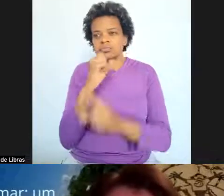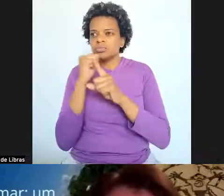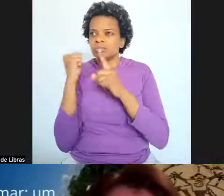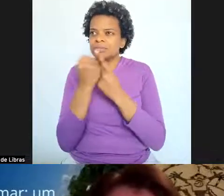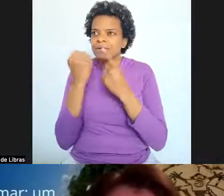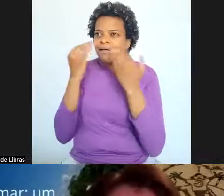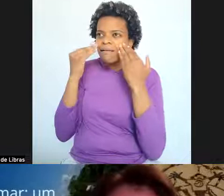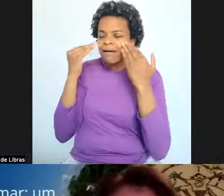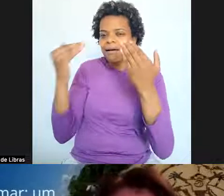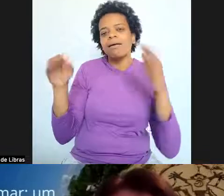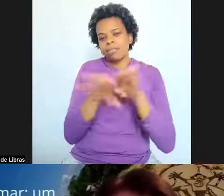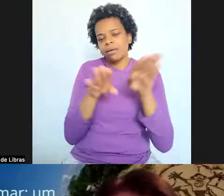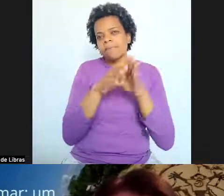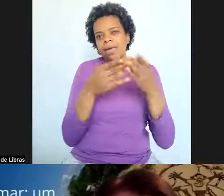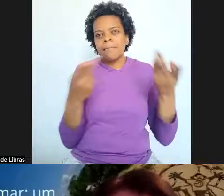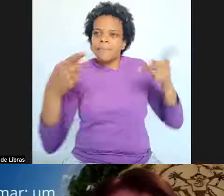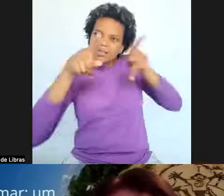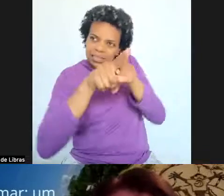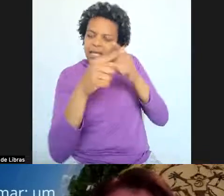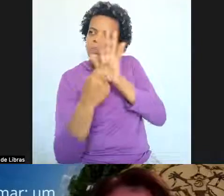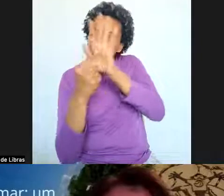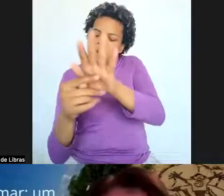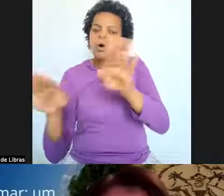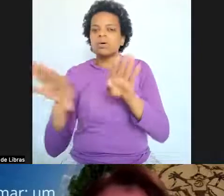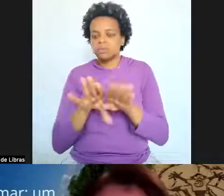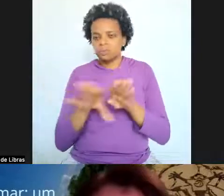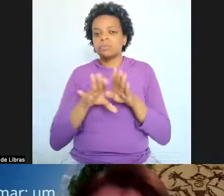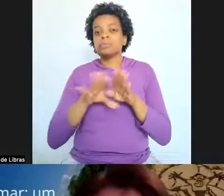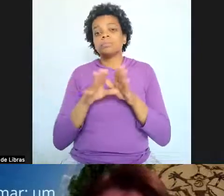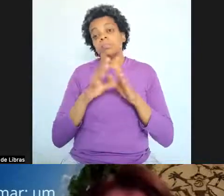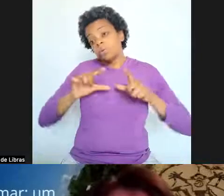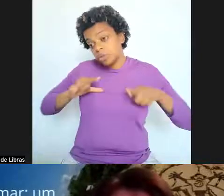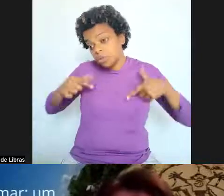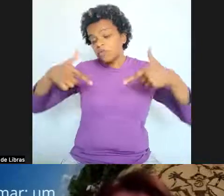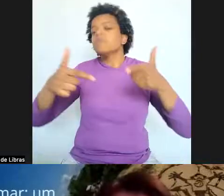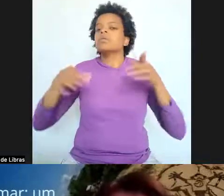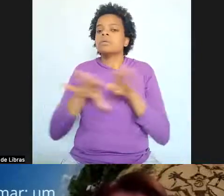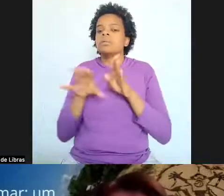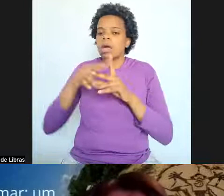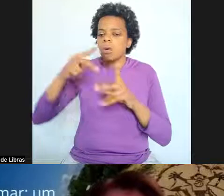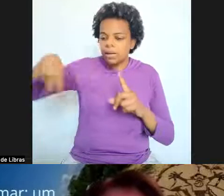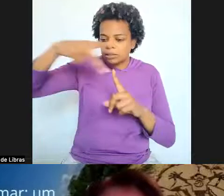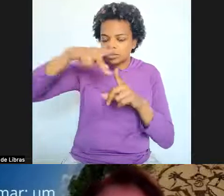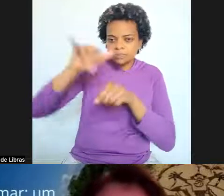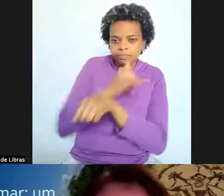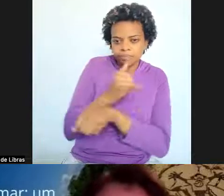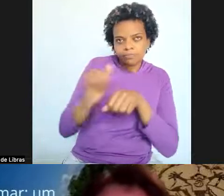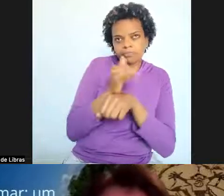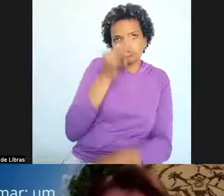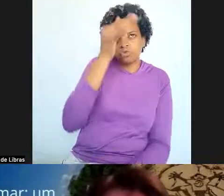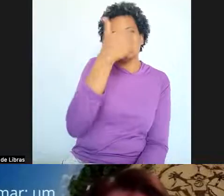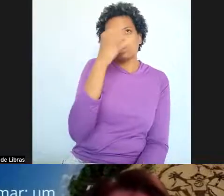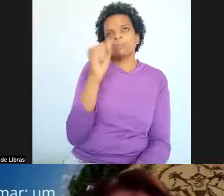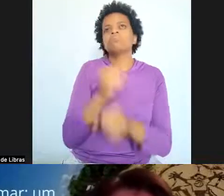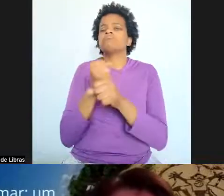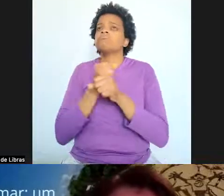It's important that we can show this return for society, for our partners in general. It's an urgent challenge, and it's one of the highlights